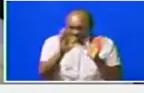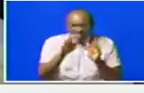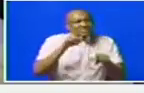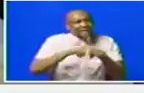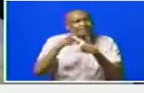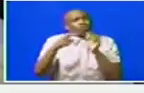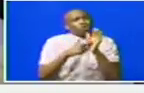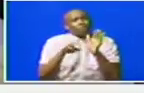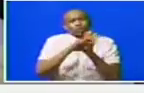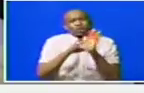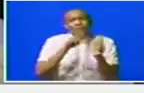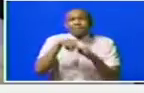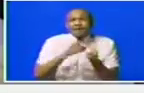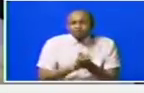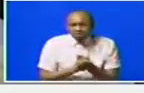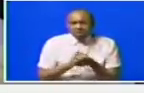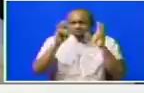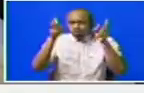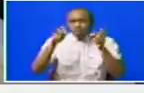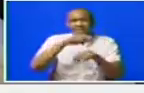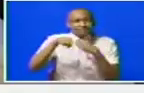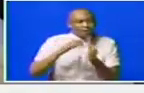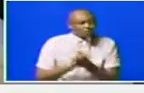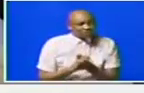aired a topic on